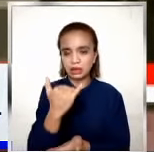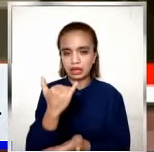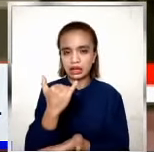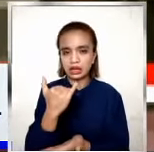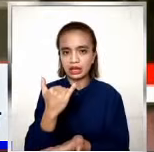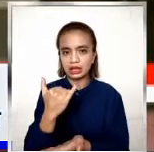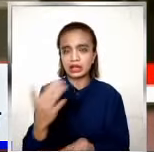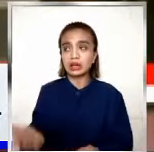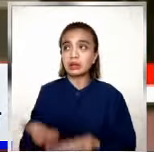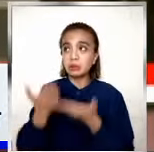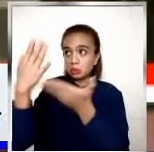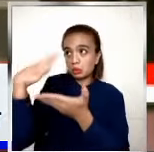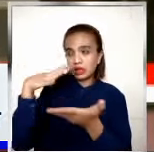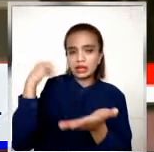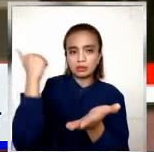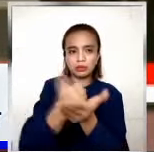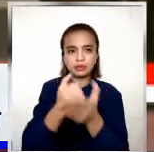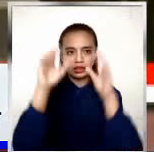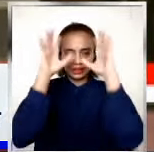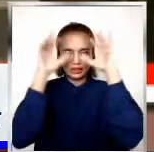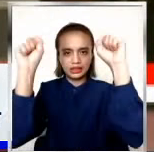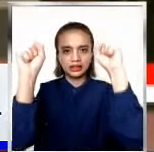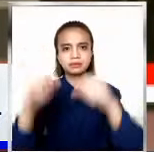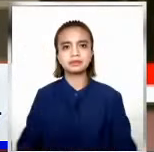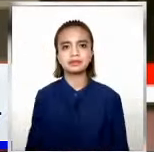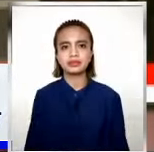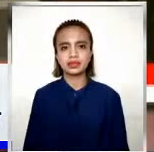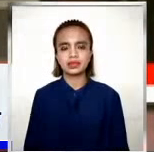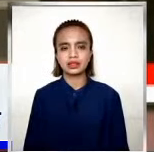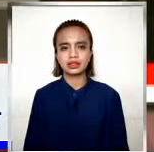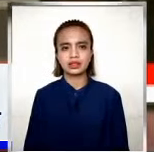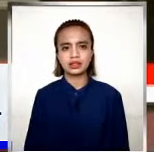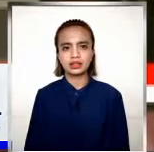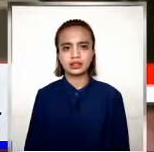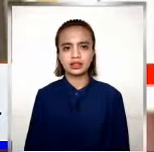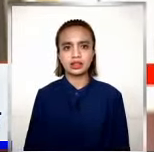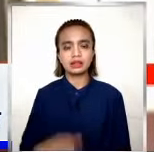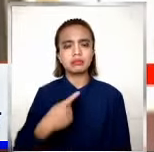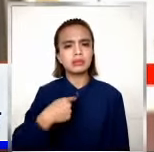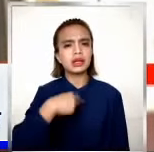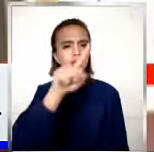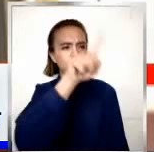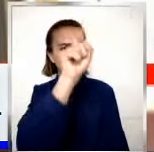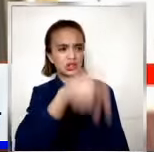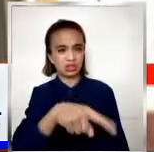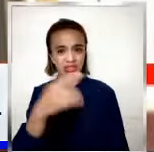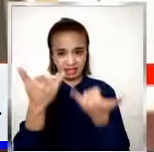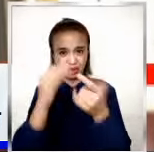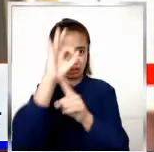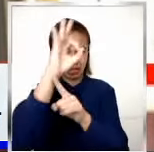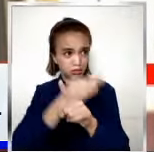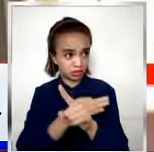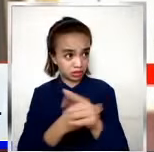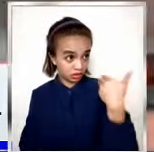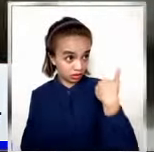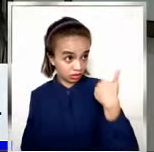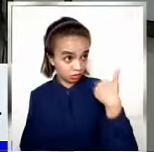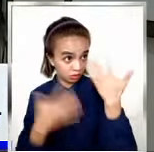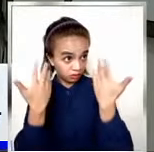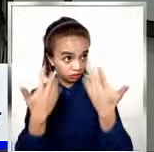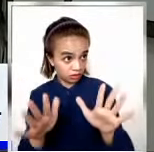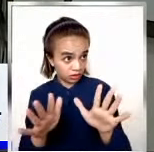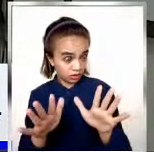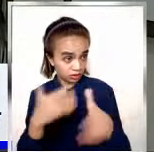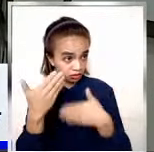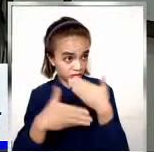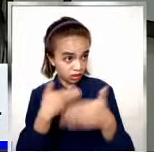well. Thank you, Chair. Yun lang, ang question ko lang, it's been 9 months and hindi pa rin tapos yung vetting process. So,